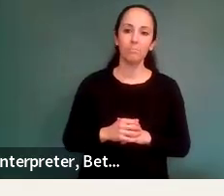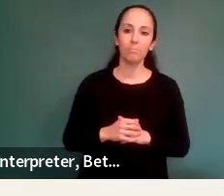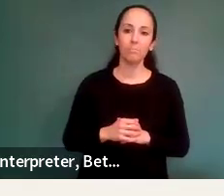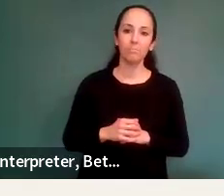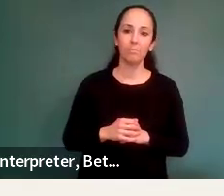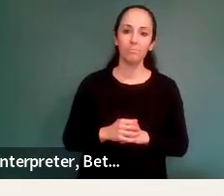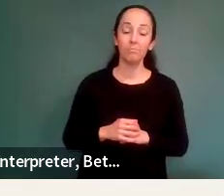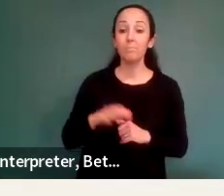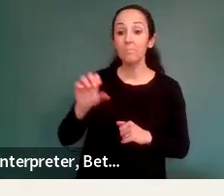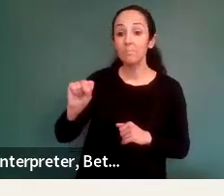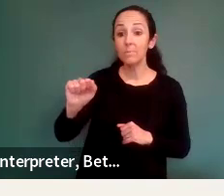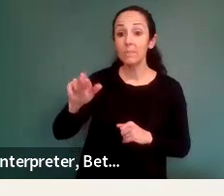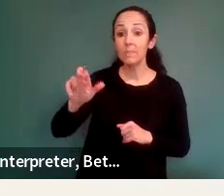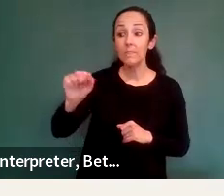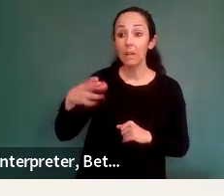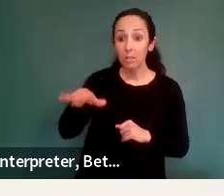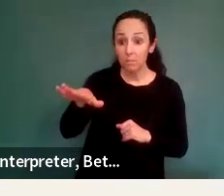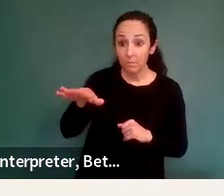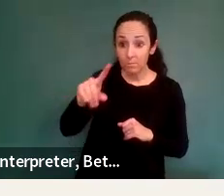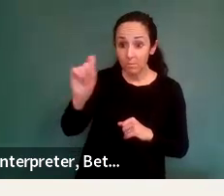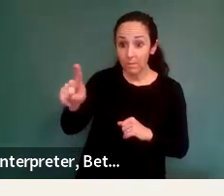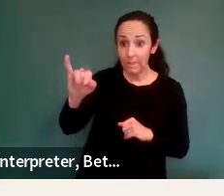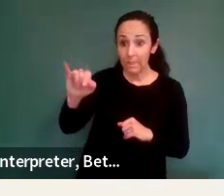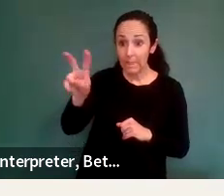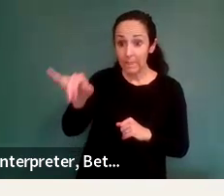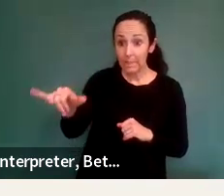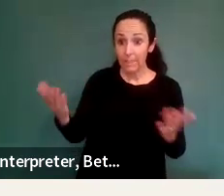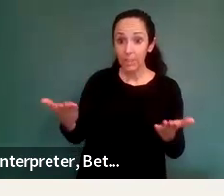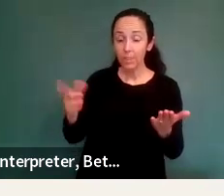And Sarah, is Izzy in here too as well?